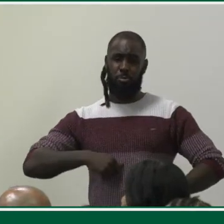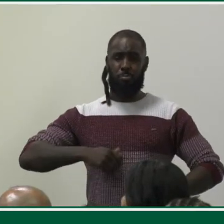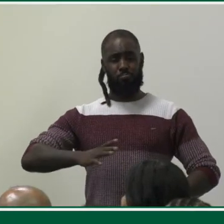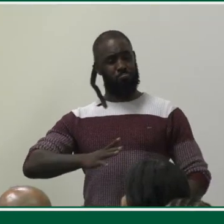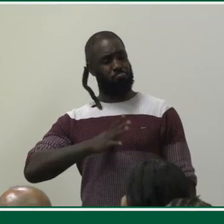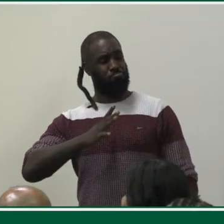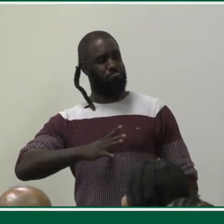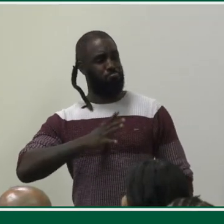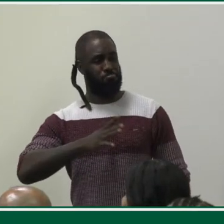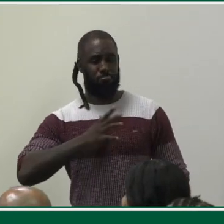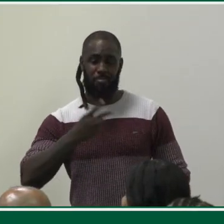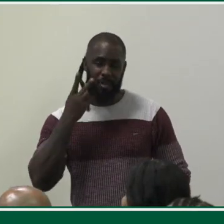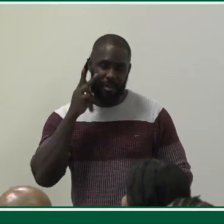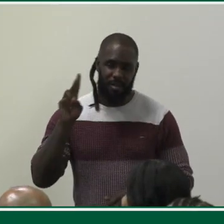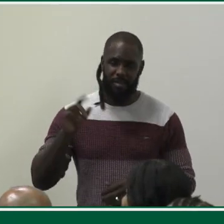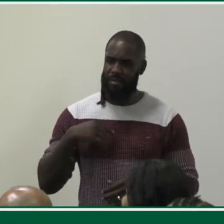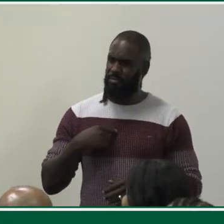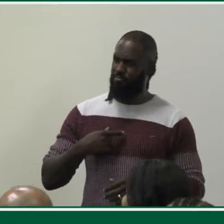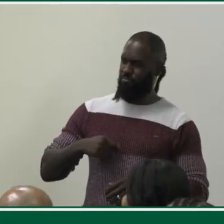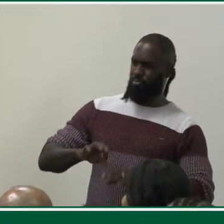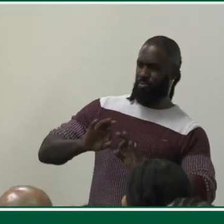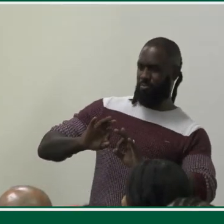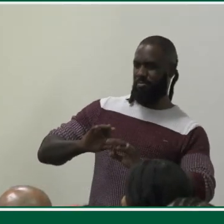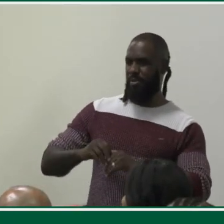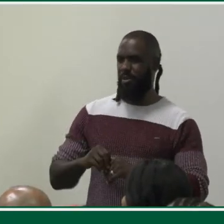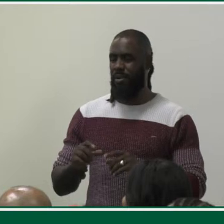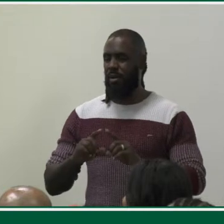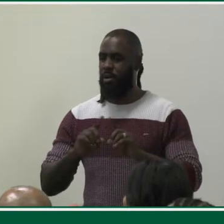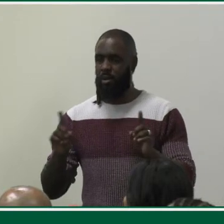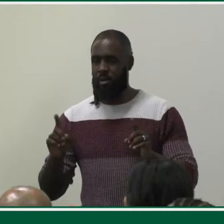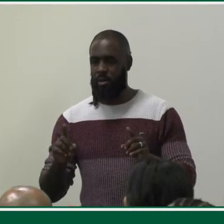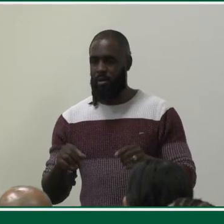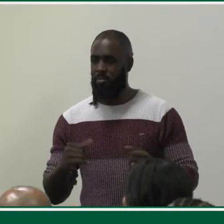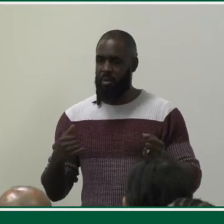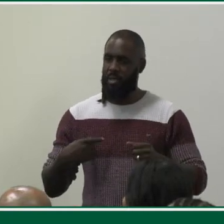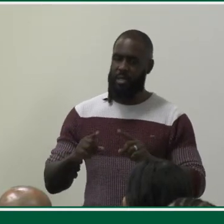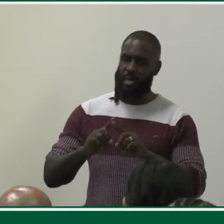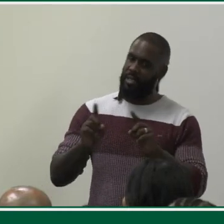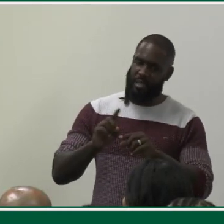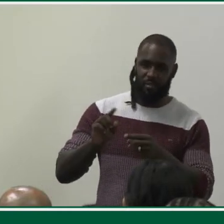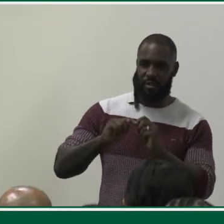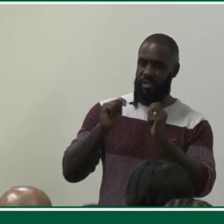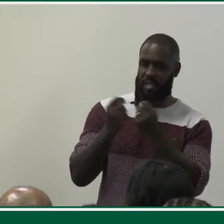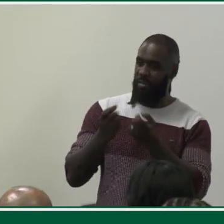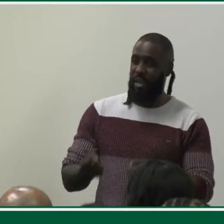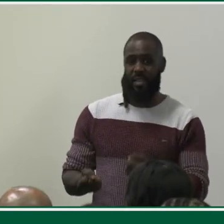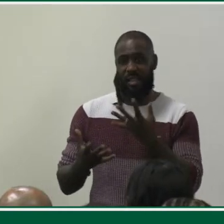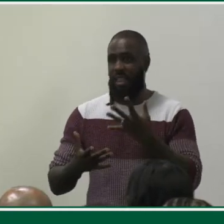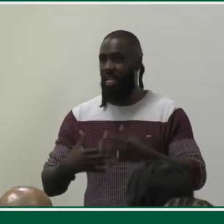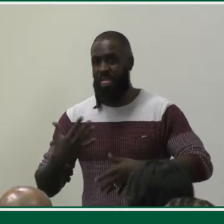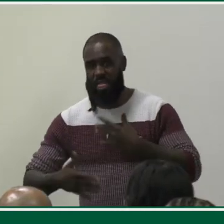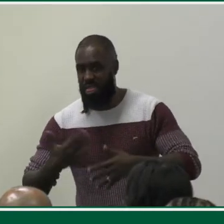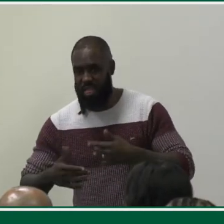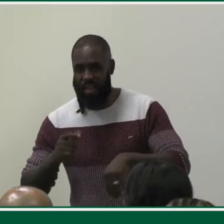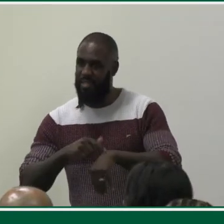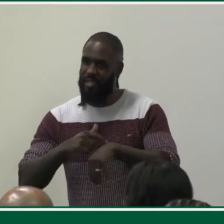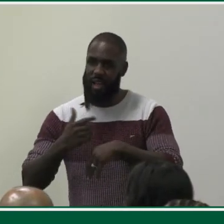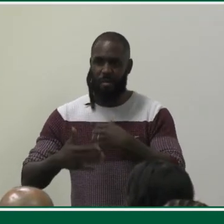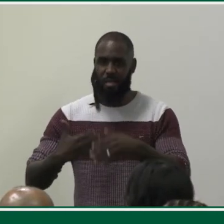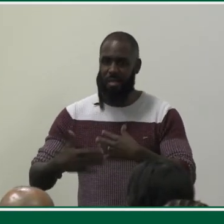nicely and looking really, really sharp right now. But this is a beleaguered team because this is a lot to get this done in a short amount of time,